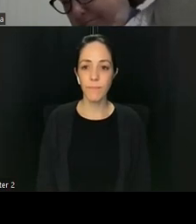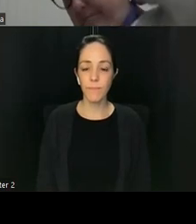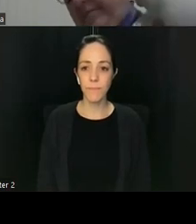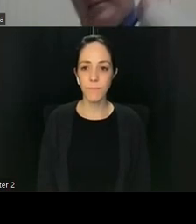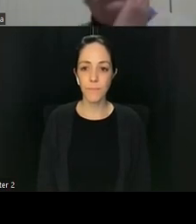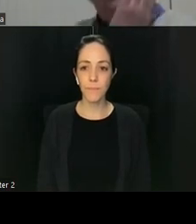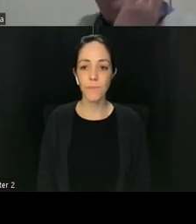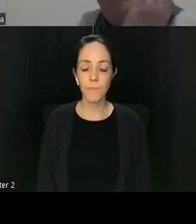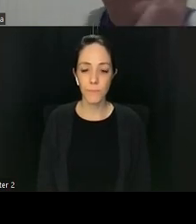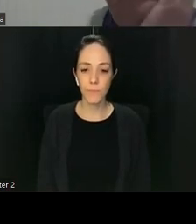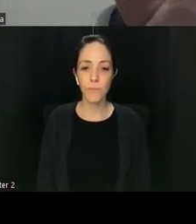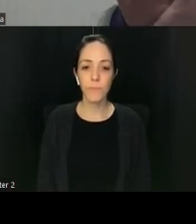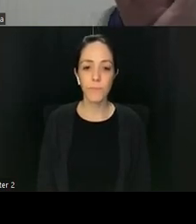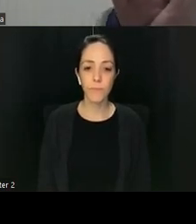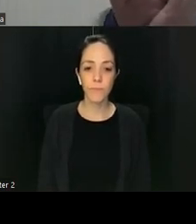Okay.